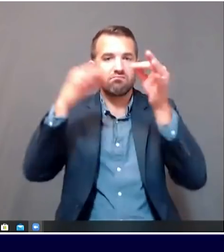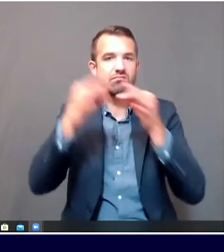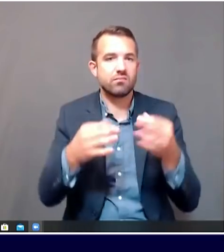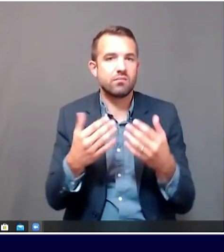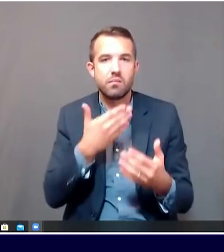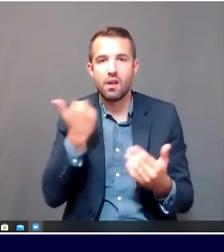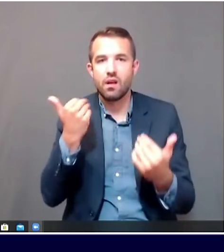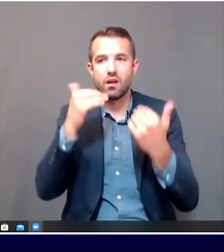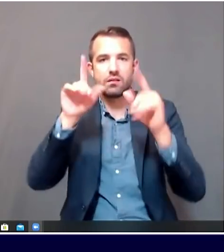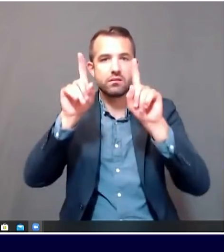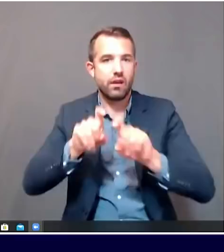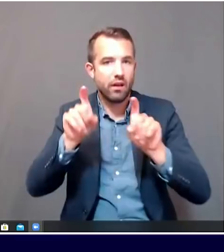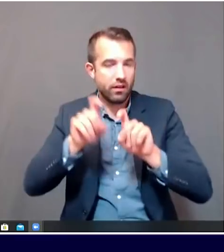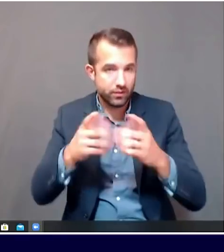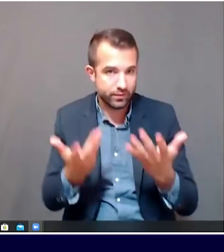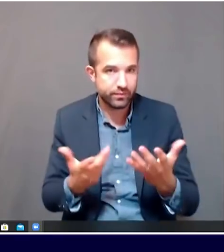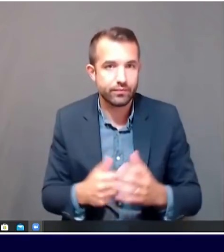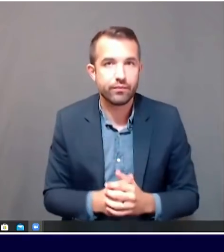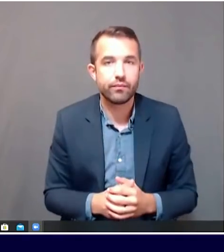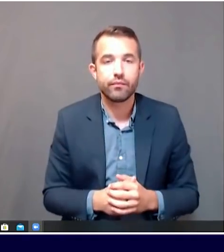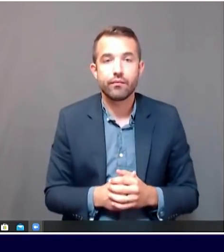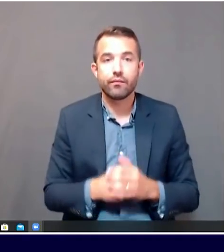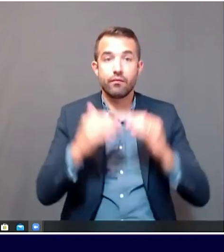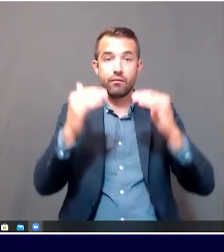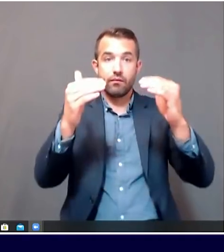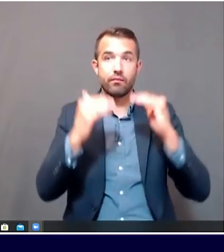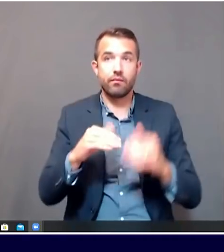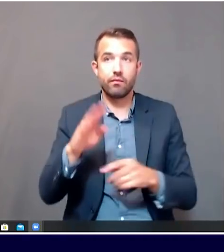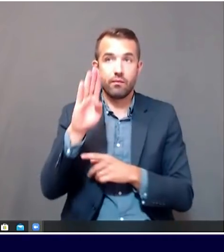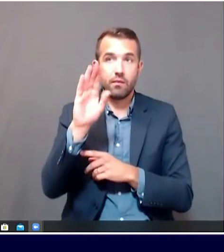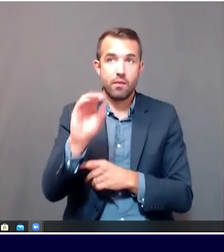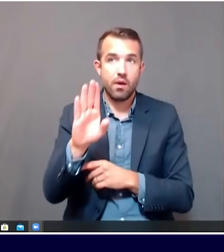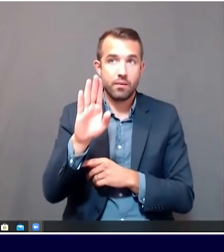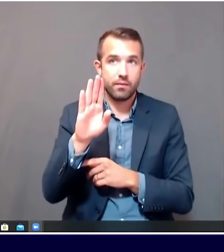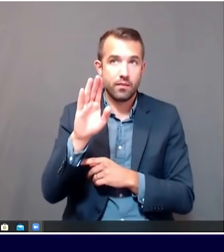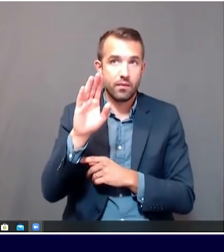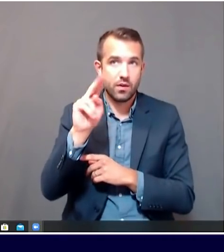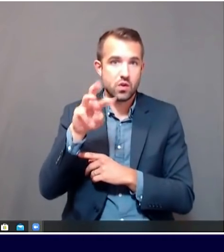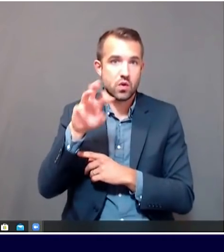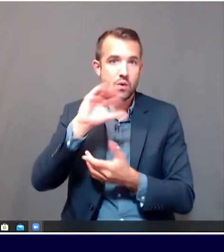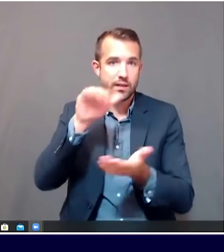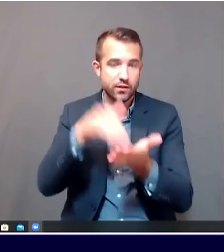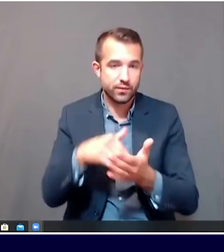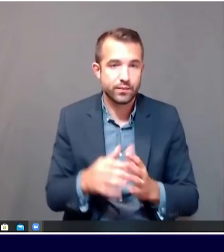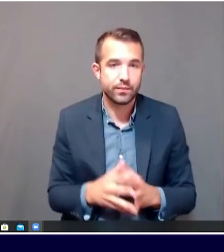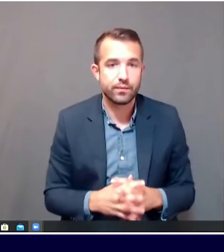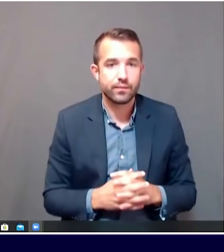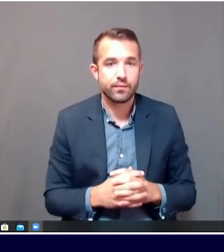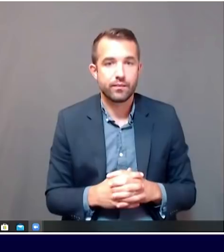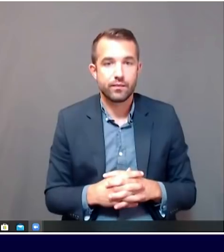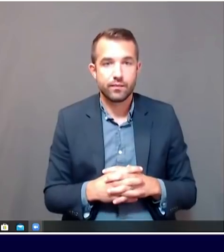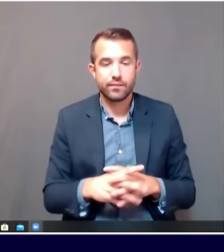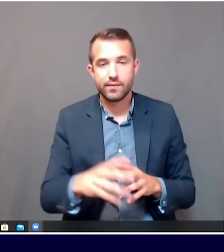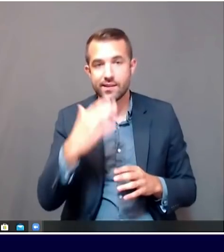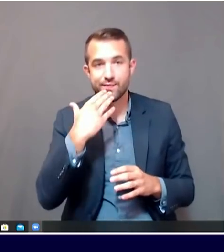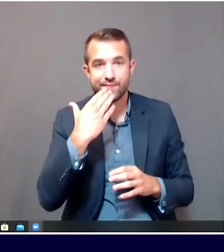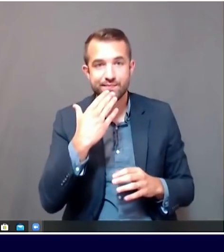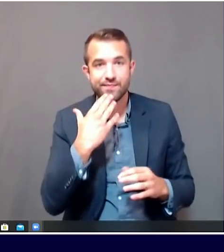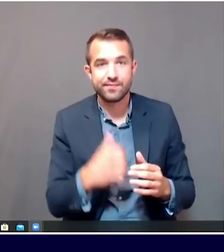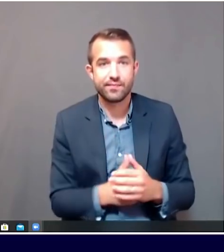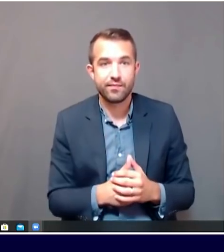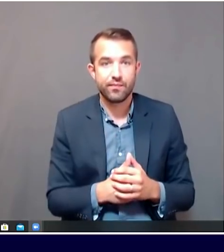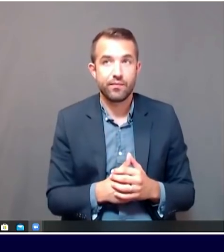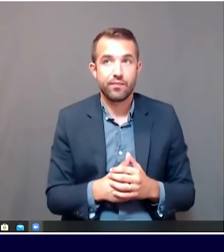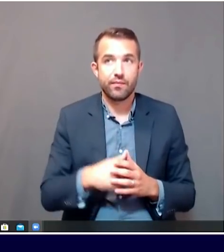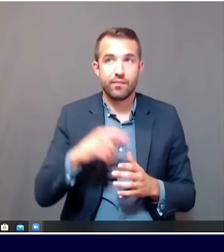I'd like to turn next to Bob Evans at News Center. Thank you, Dr. Shah. The Trump administration recently announced